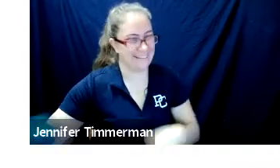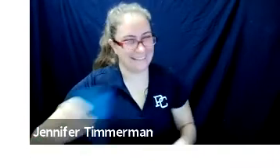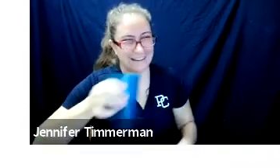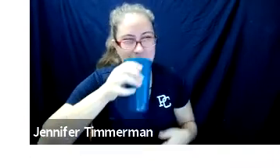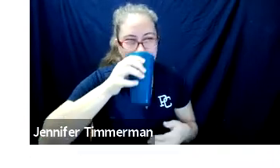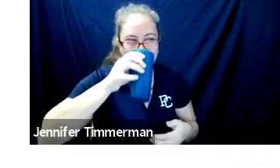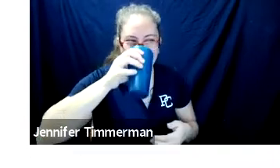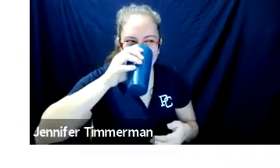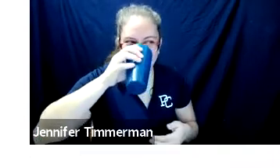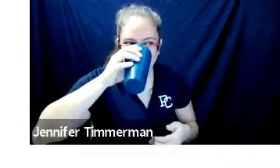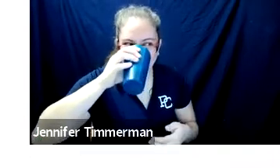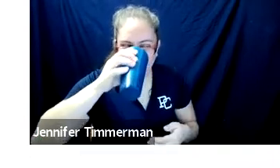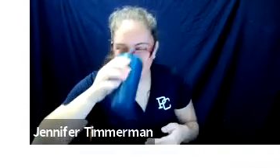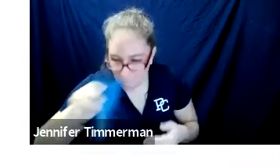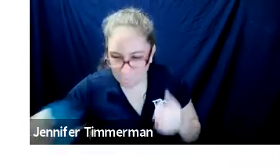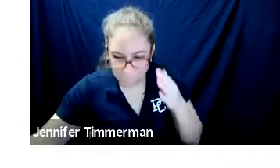Good, good.